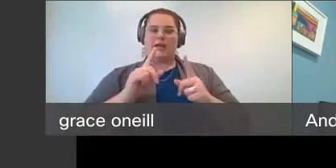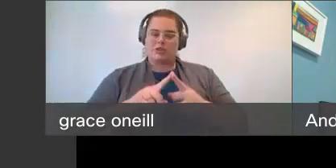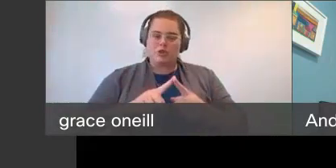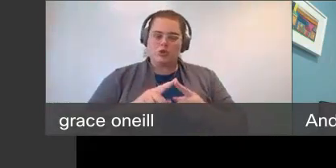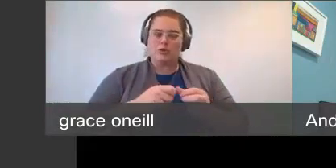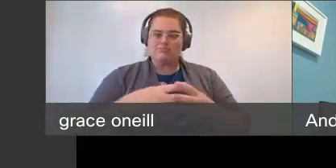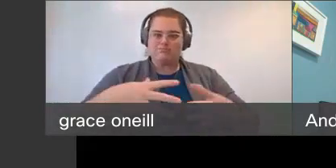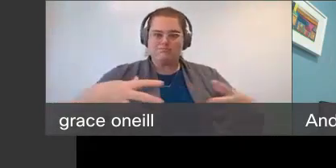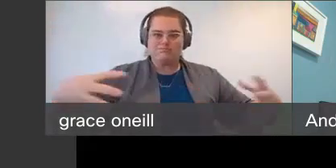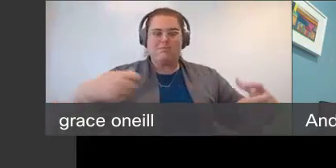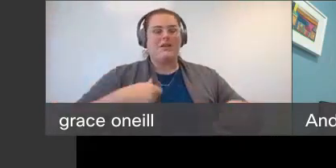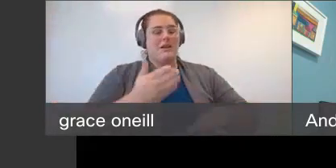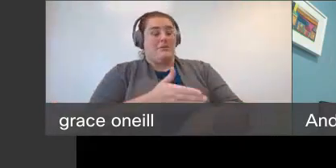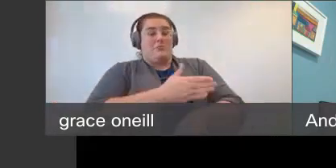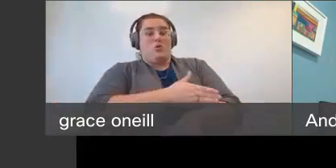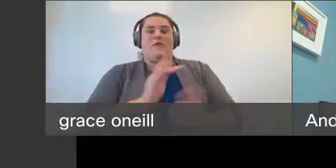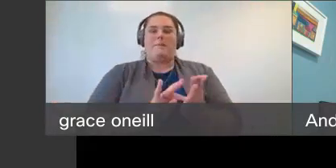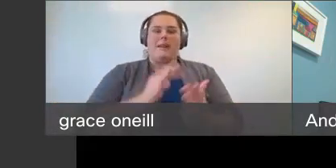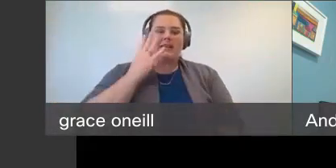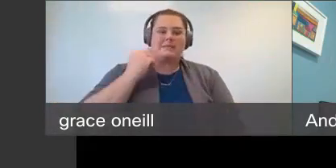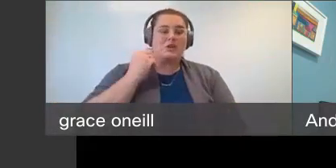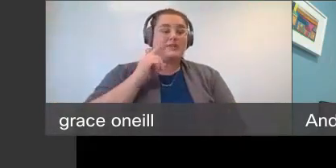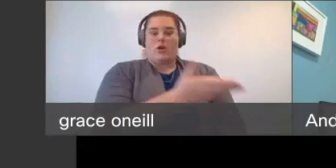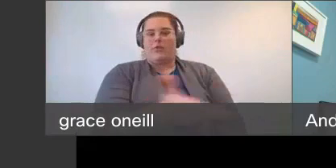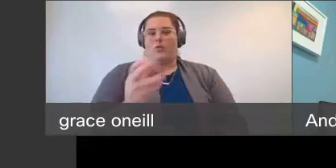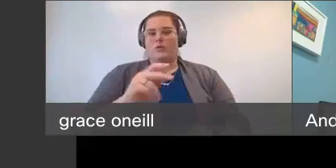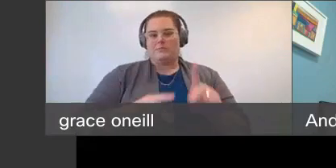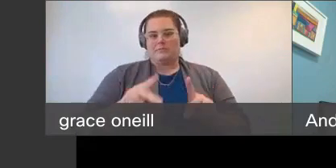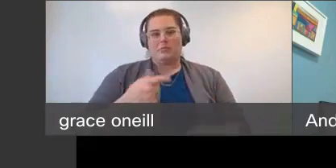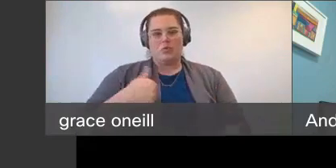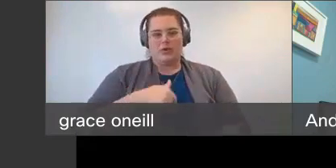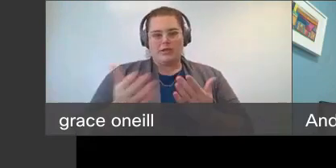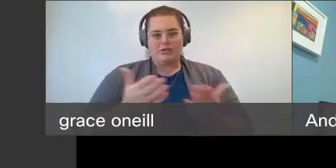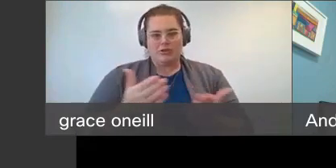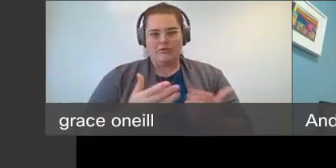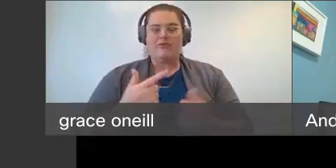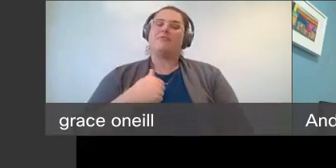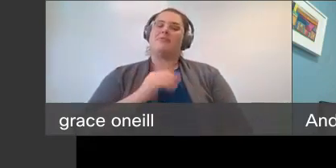for these individuals that we are serving. And these are just some partners that we have.